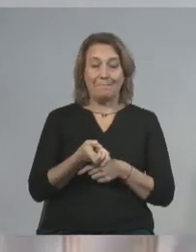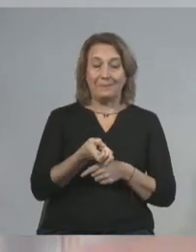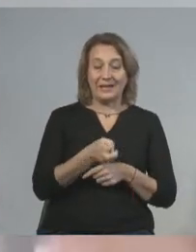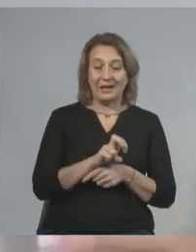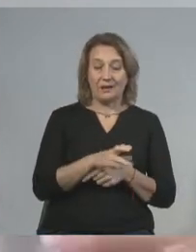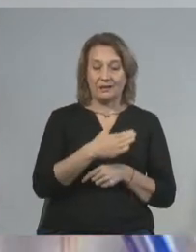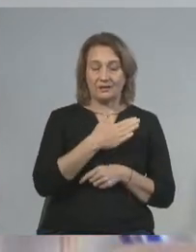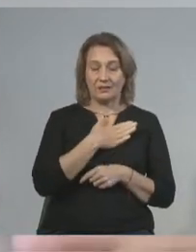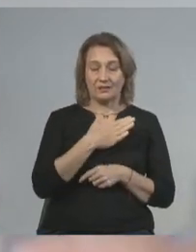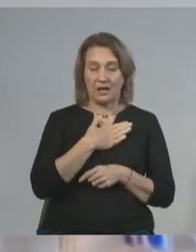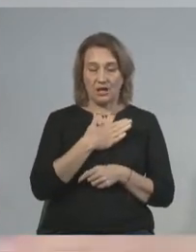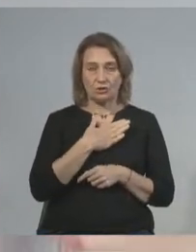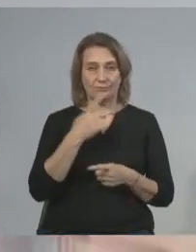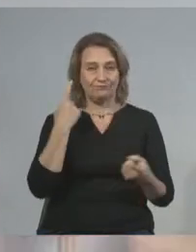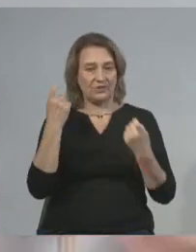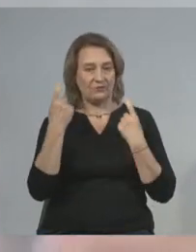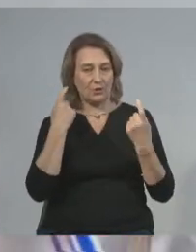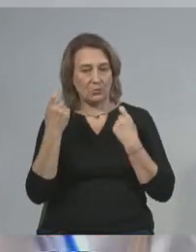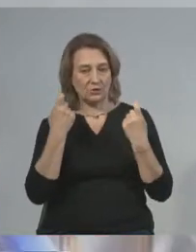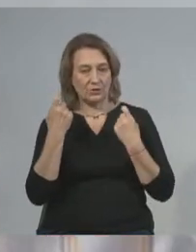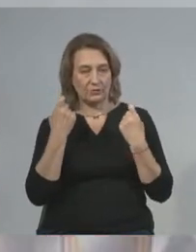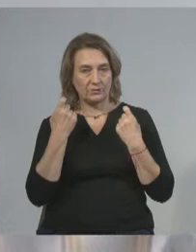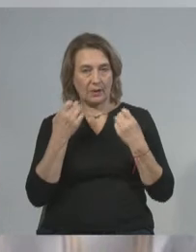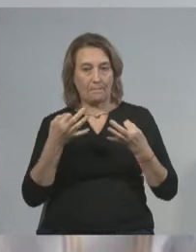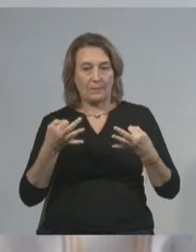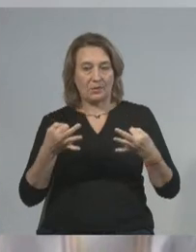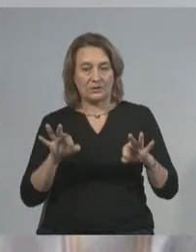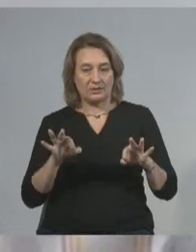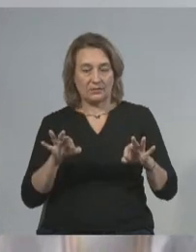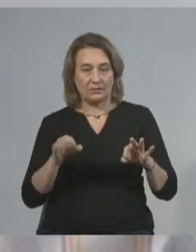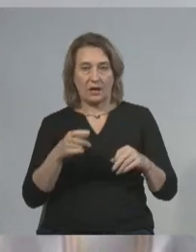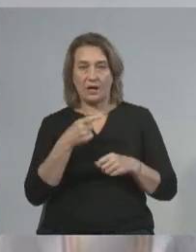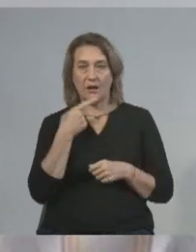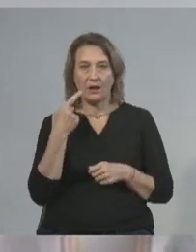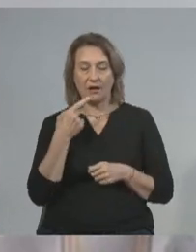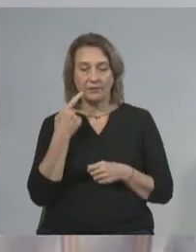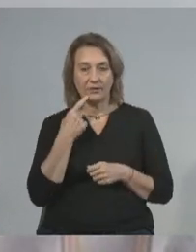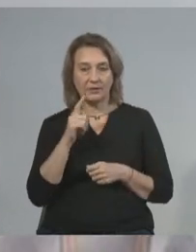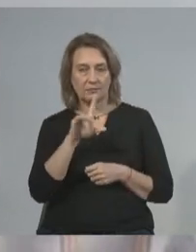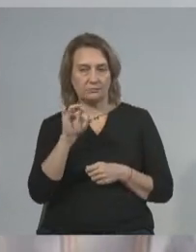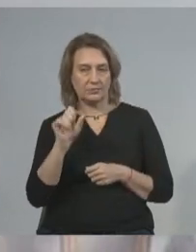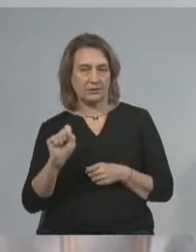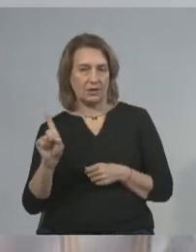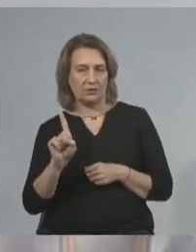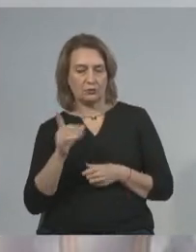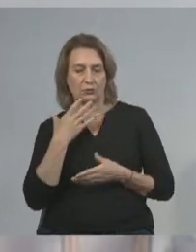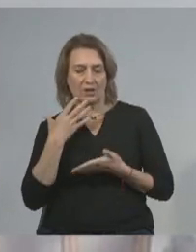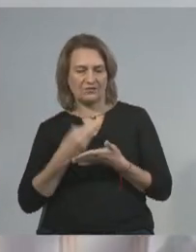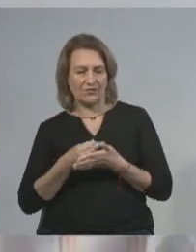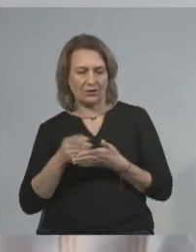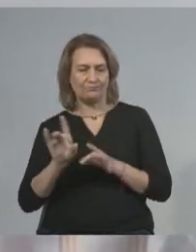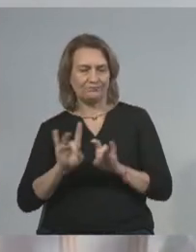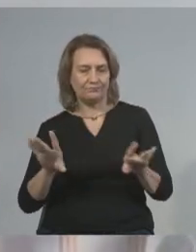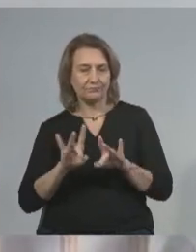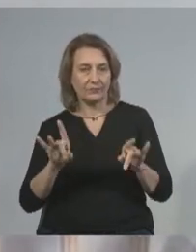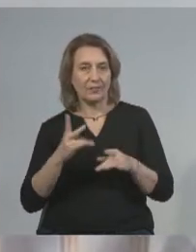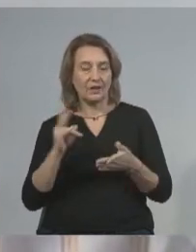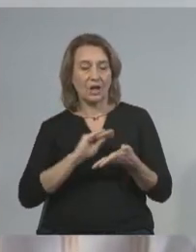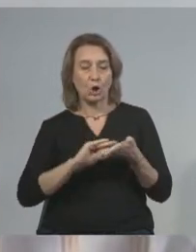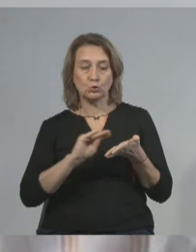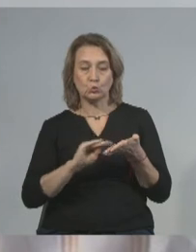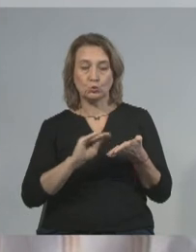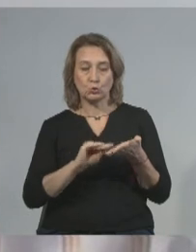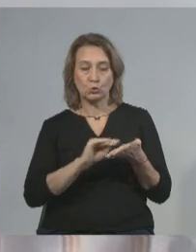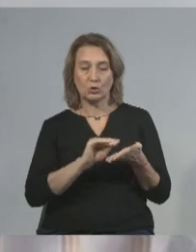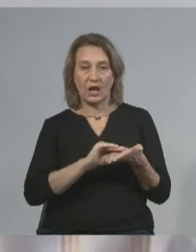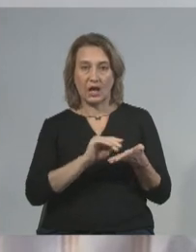strange narrative enter into our cognitive space pretending to be something that belongs to